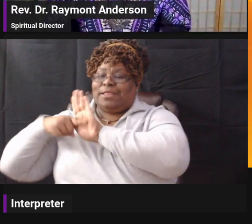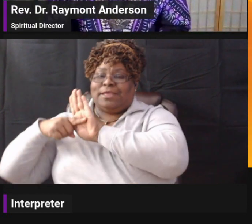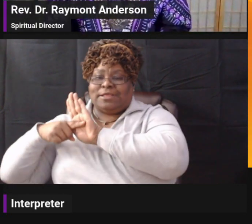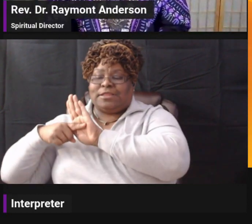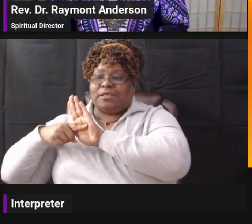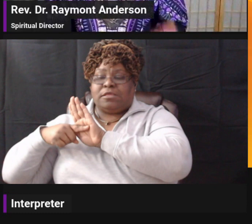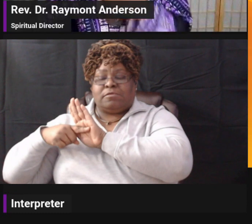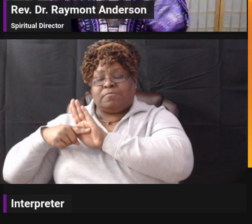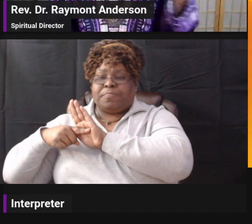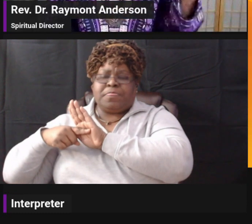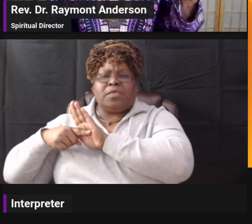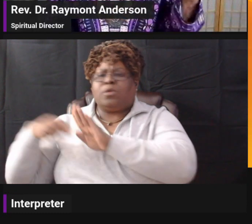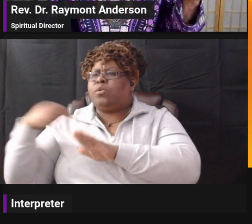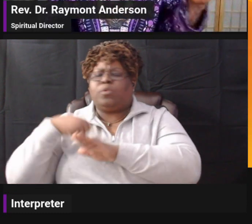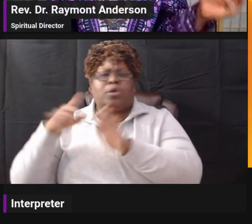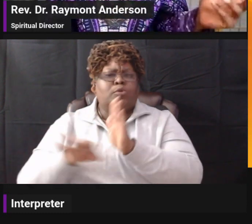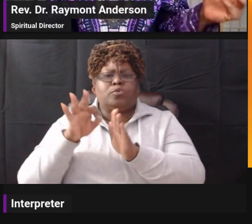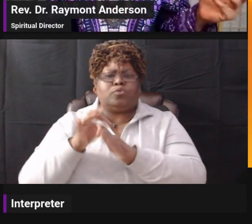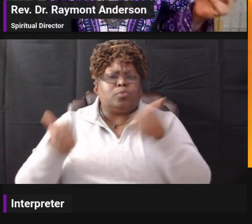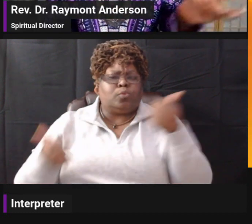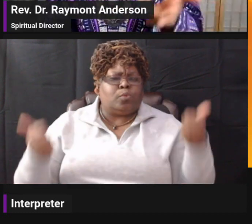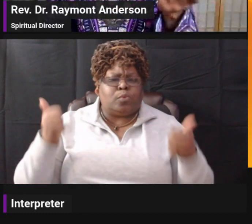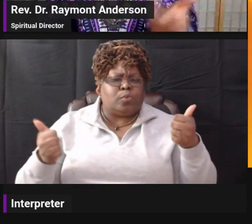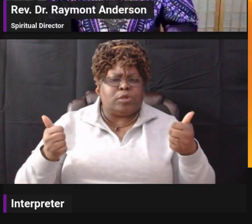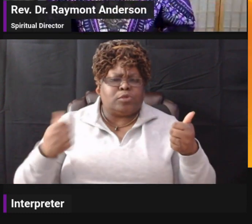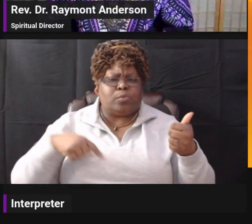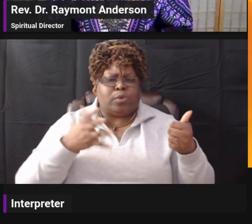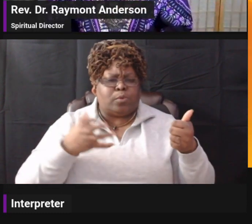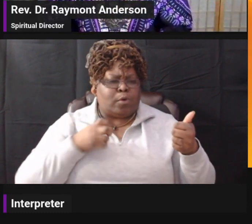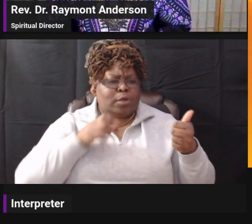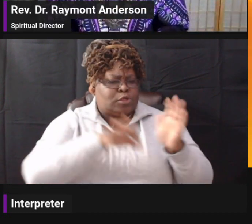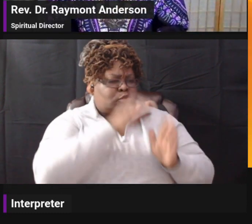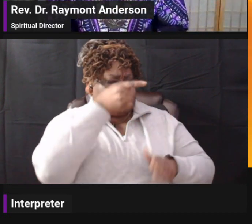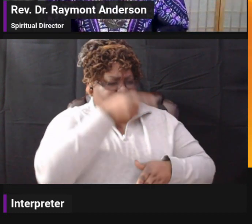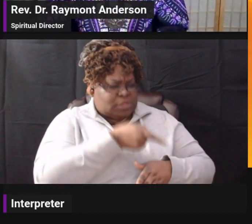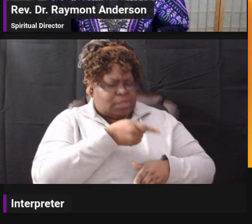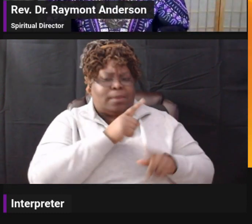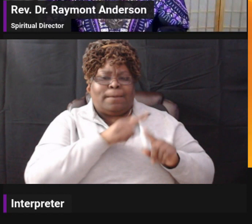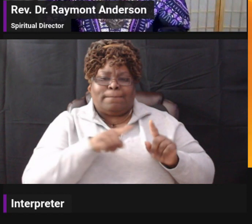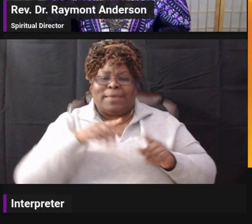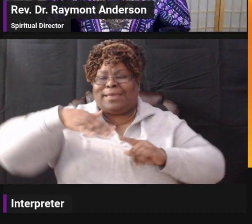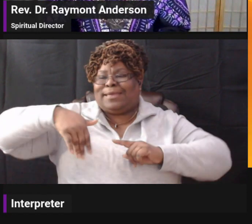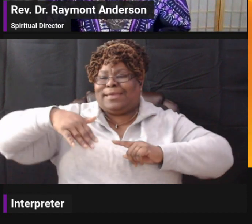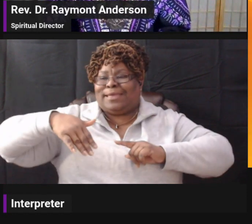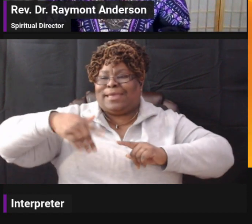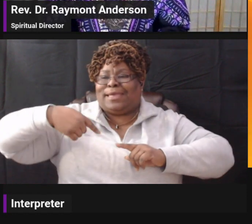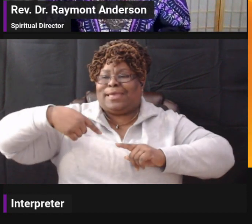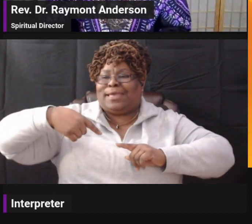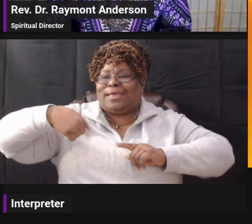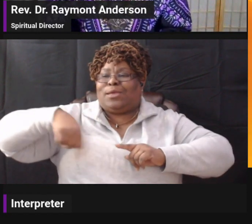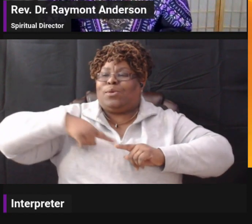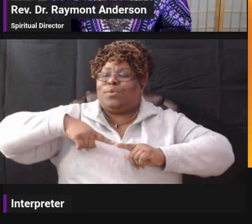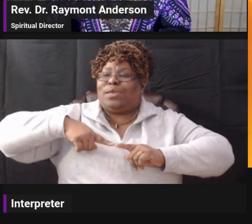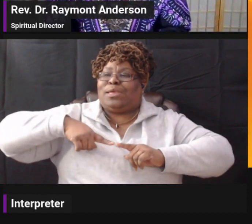life-denying, on face value, what are we going to choose? Well, we're going to choose what's life-affirming. And yet, in